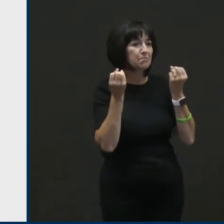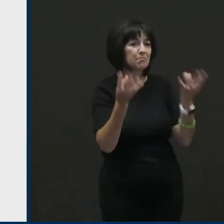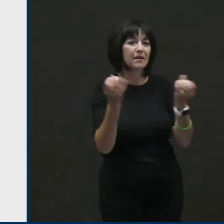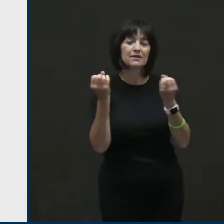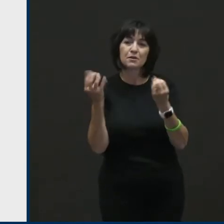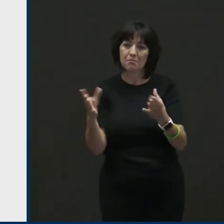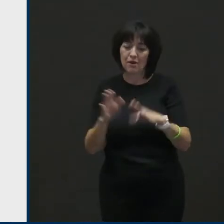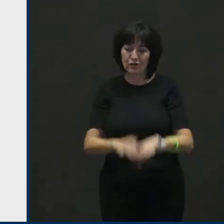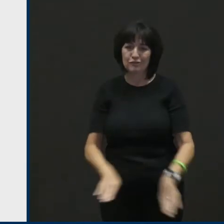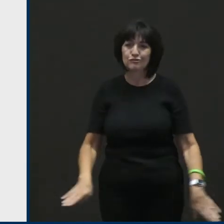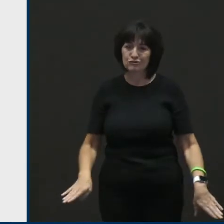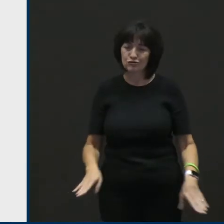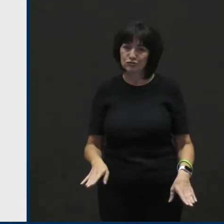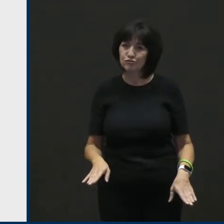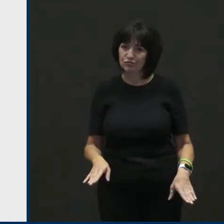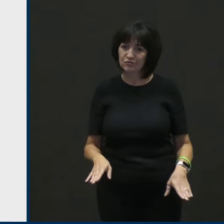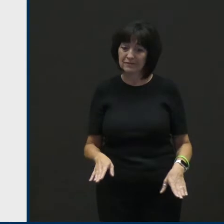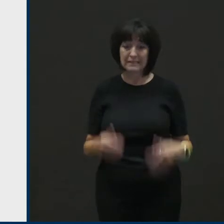young children,